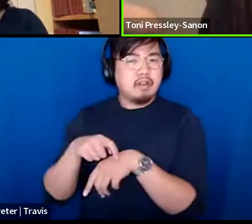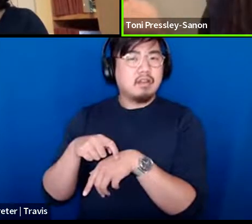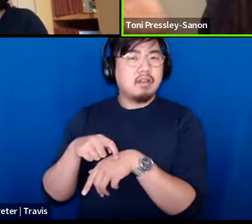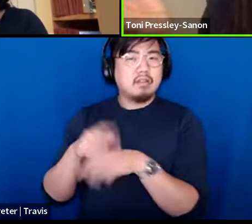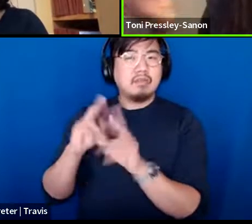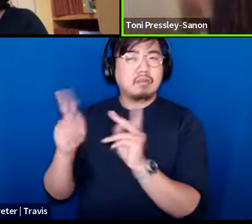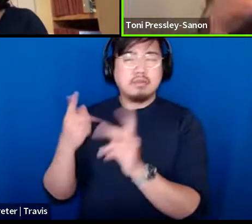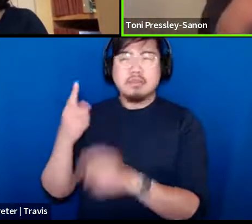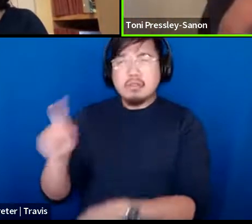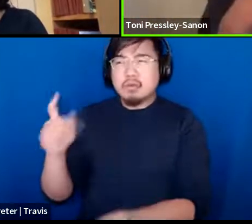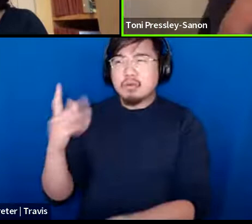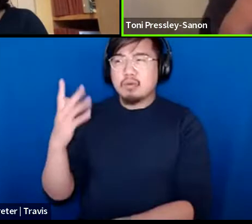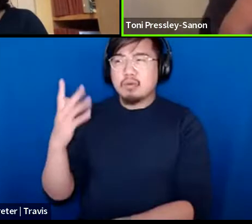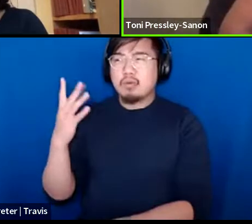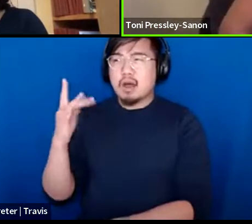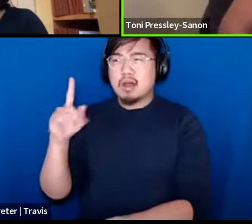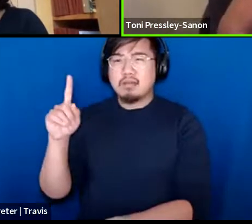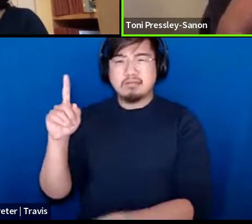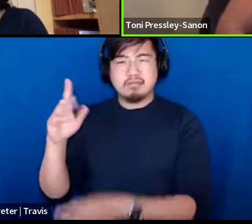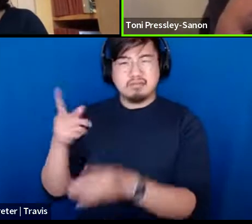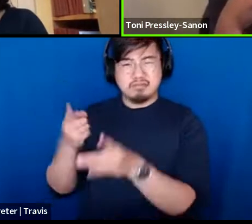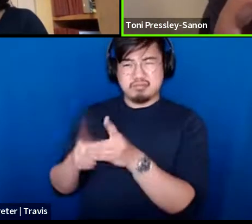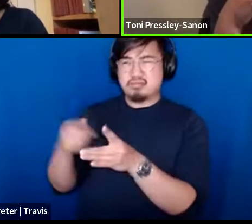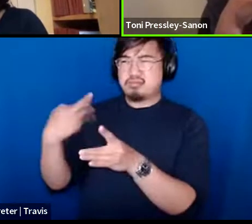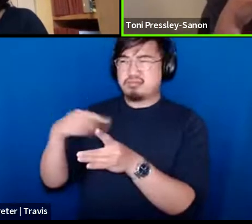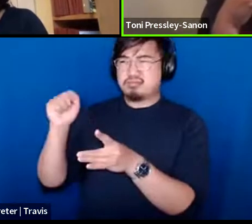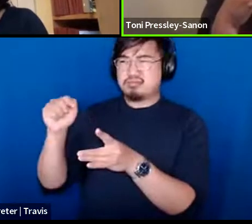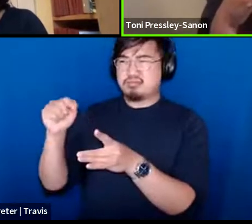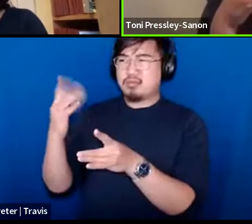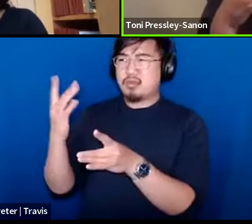why Buddhist, right?